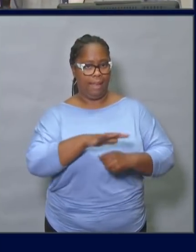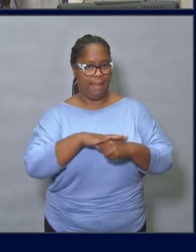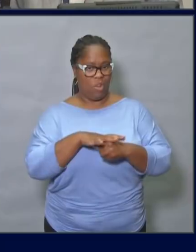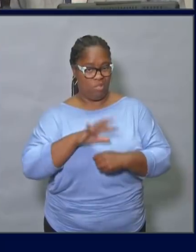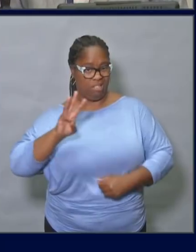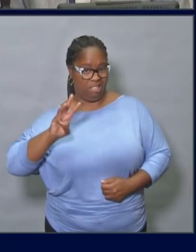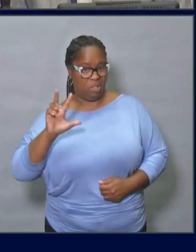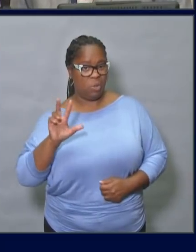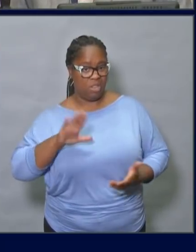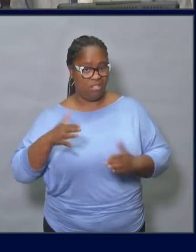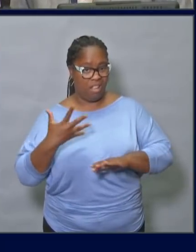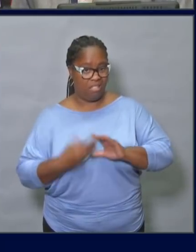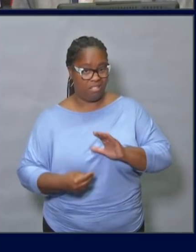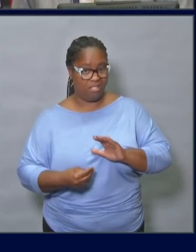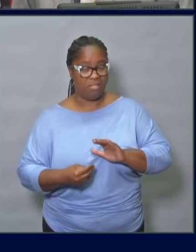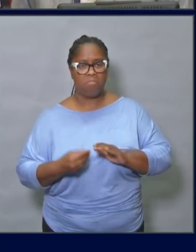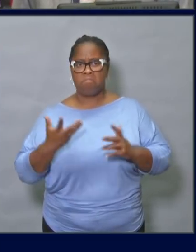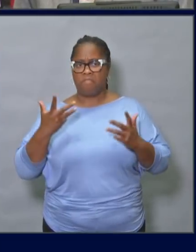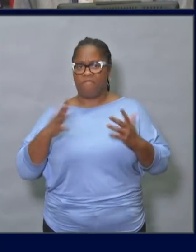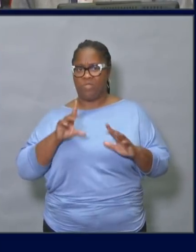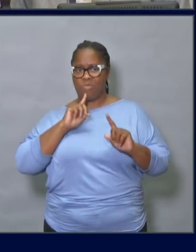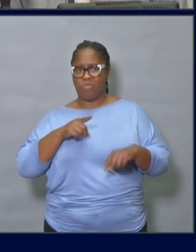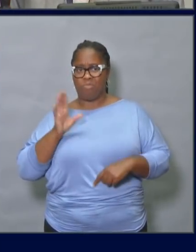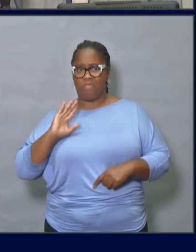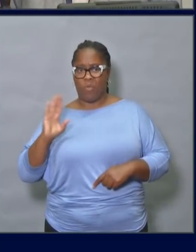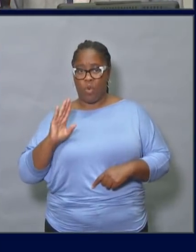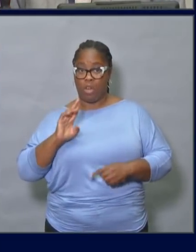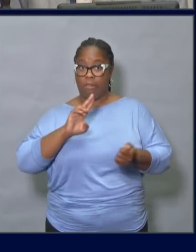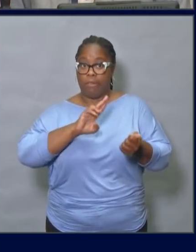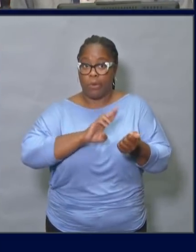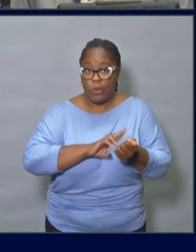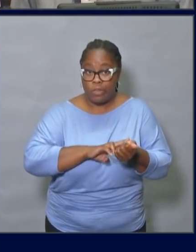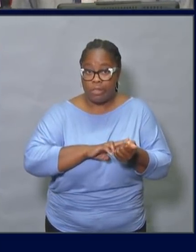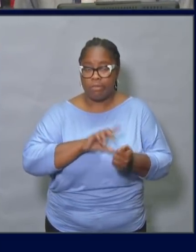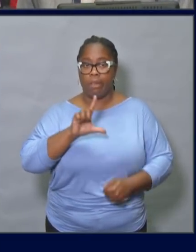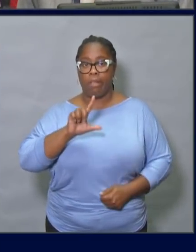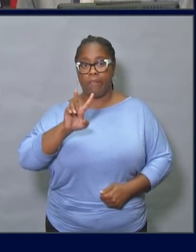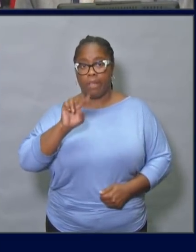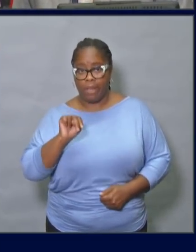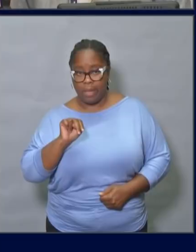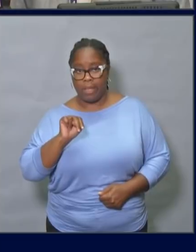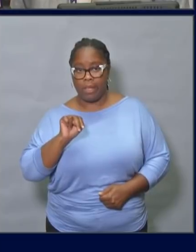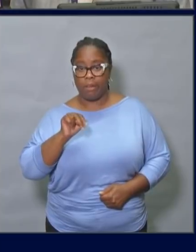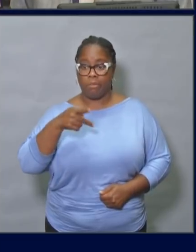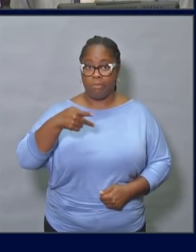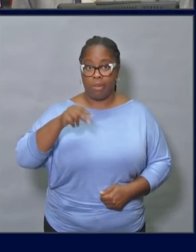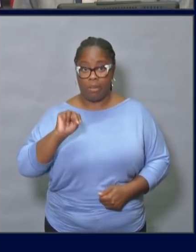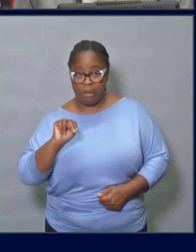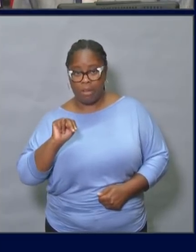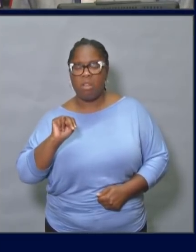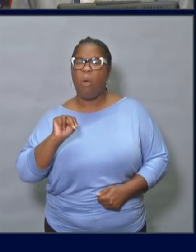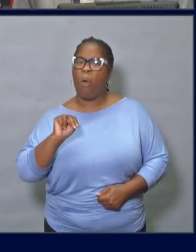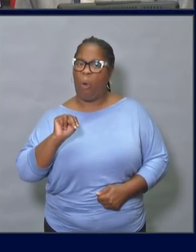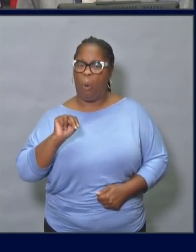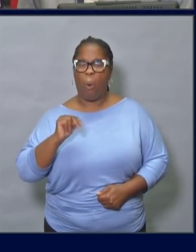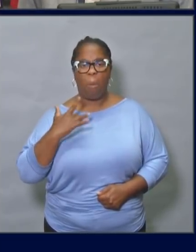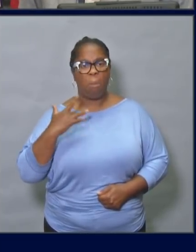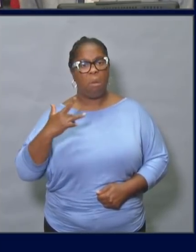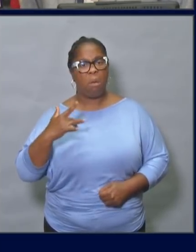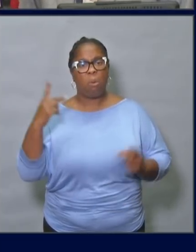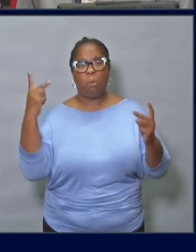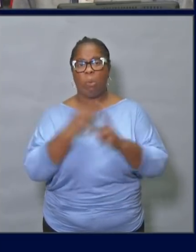reported before, nurses, and this includes LVNs and practical nurses, continue to account for the most deaths